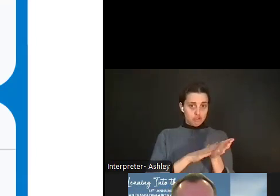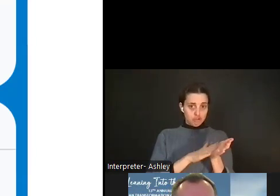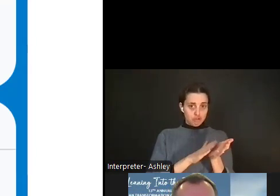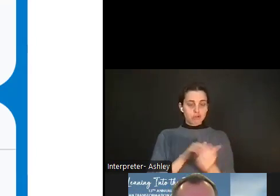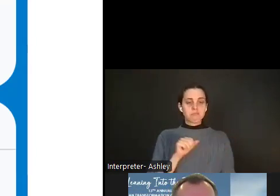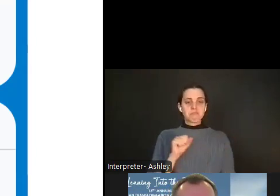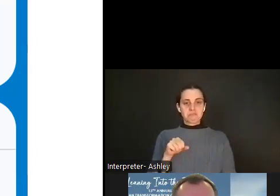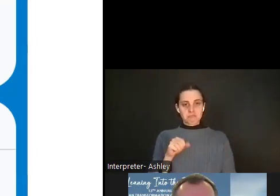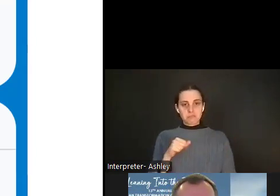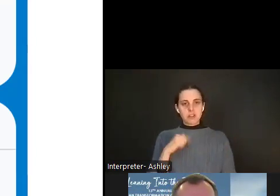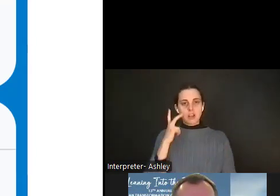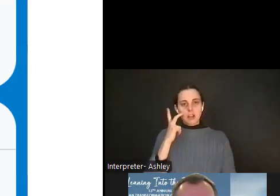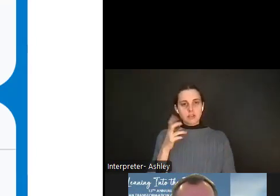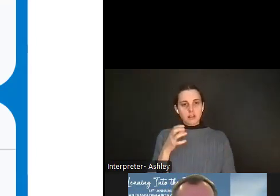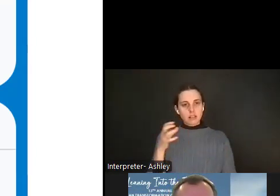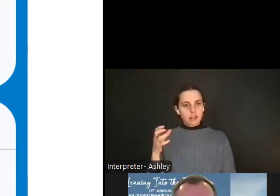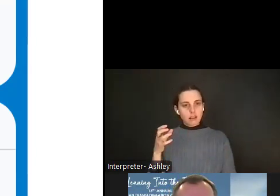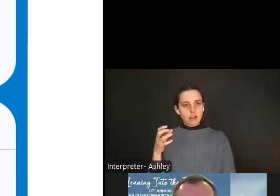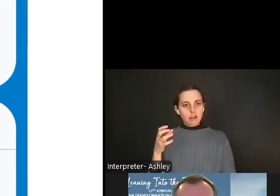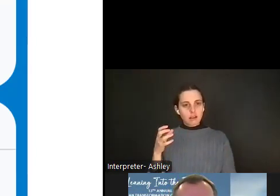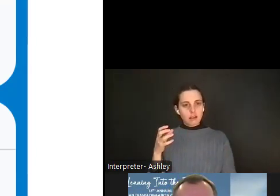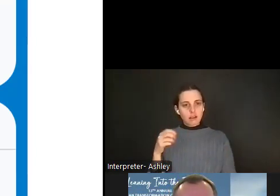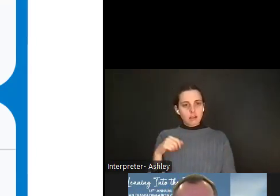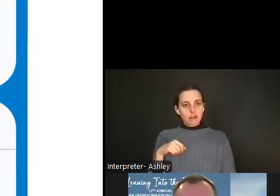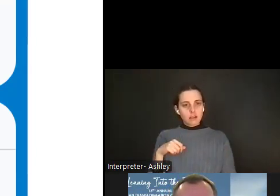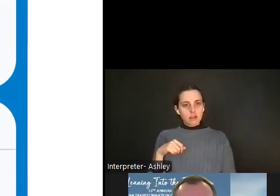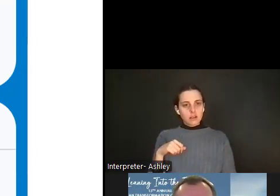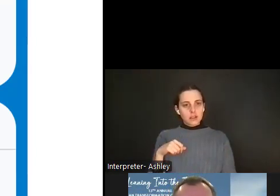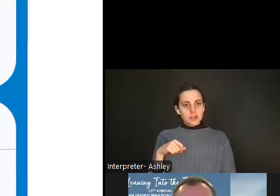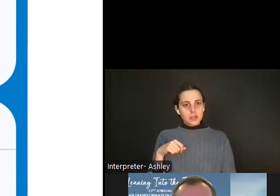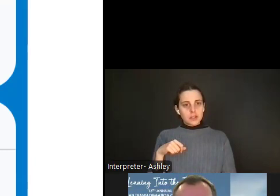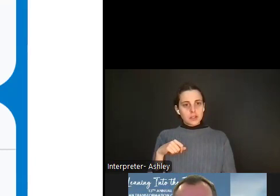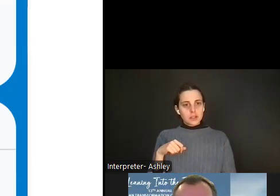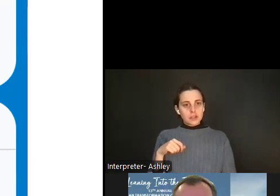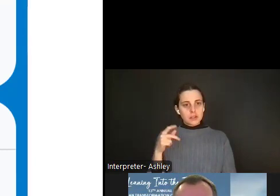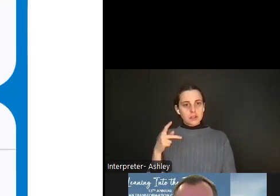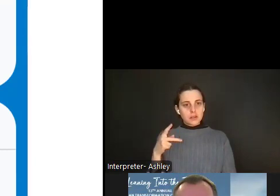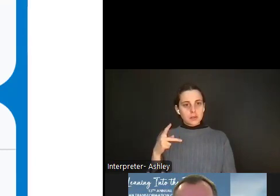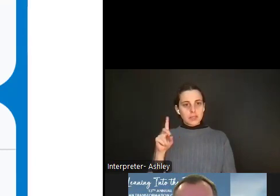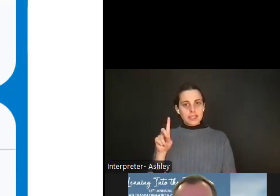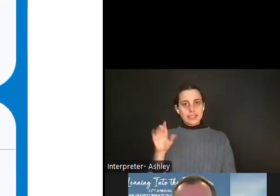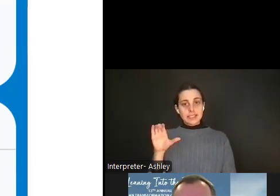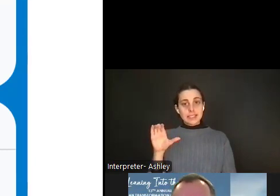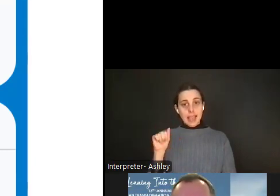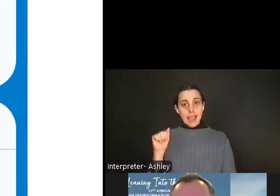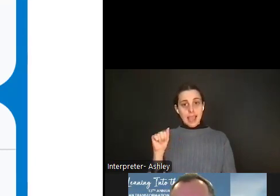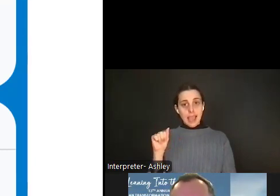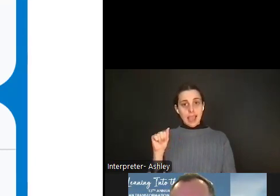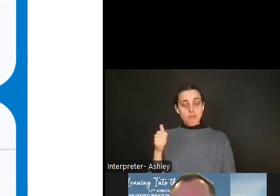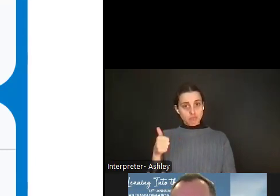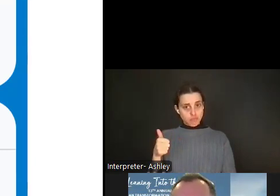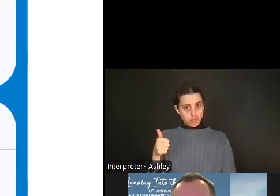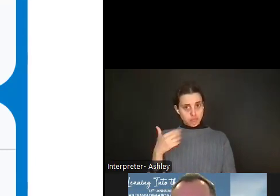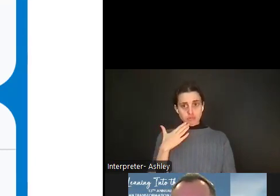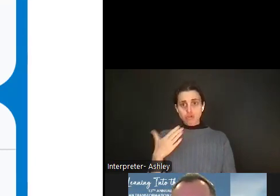of. I saw some PDCA come in really early. I think that was great. So